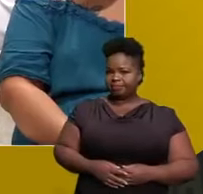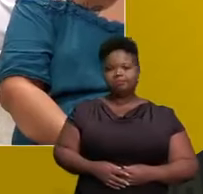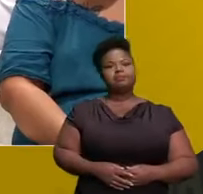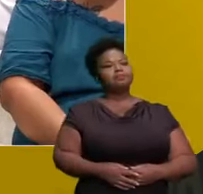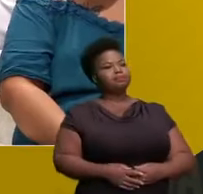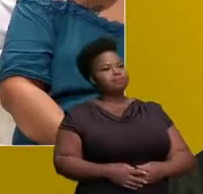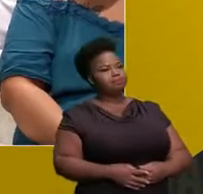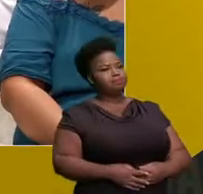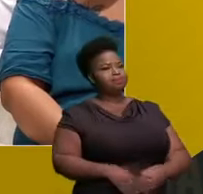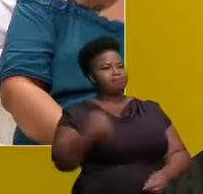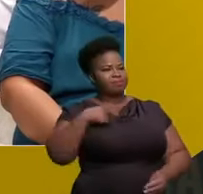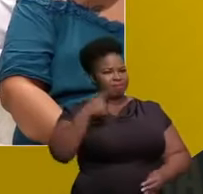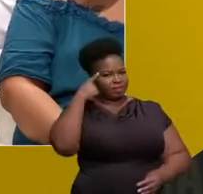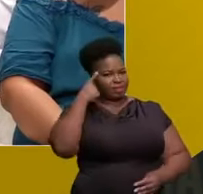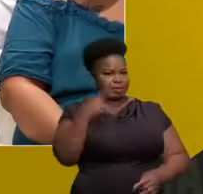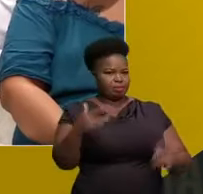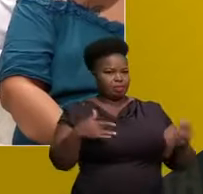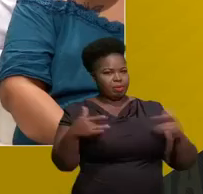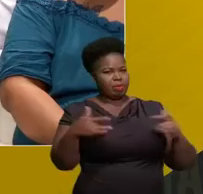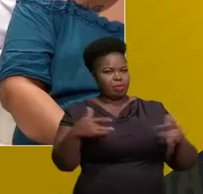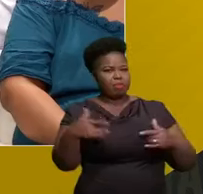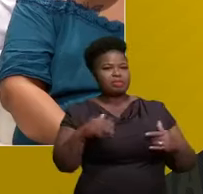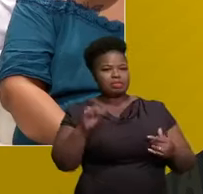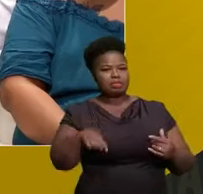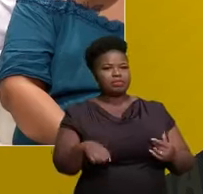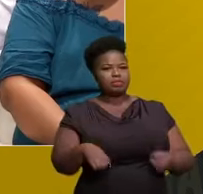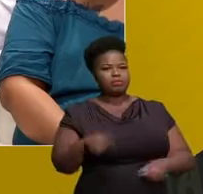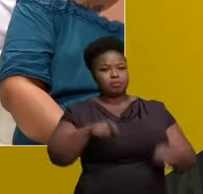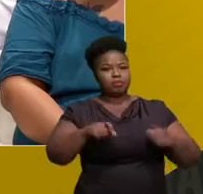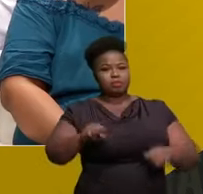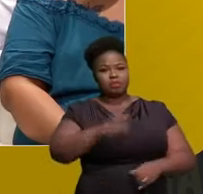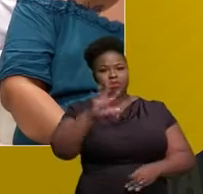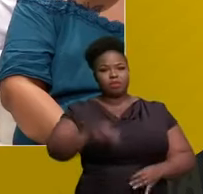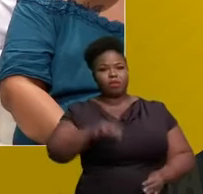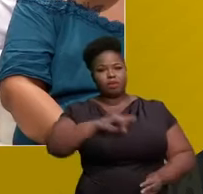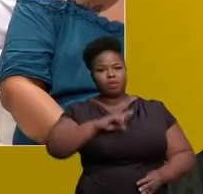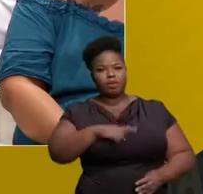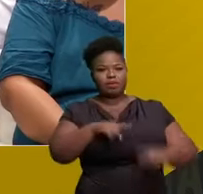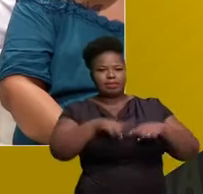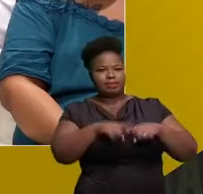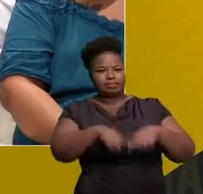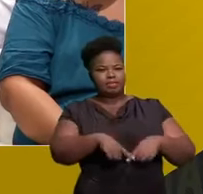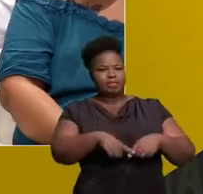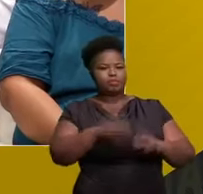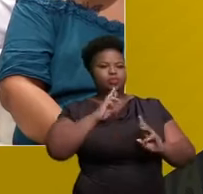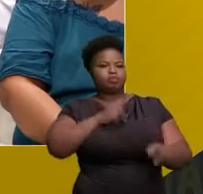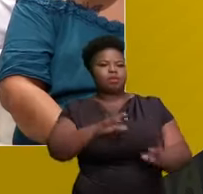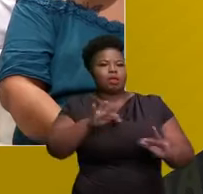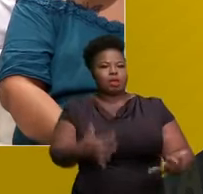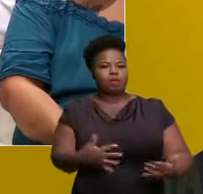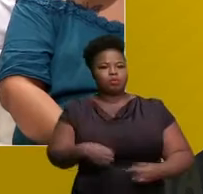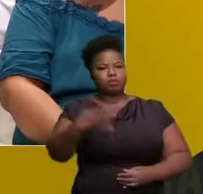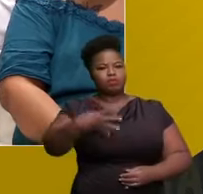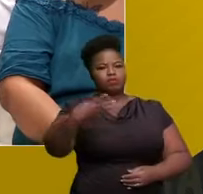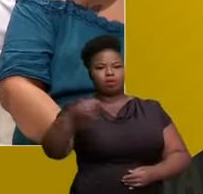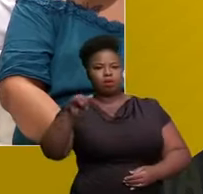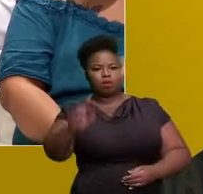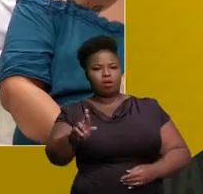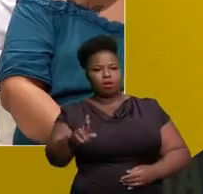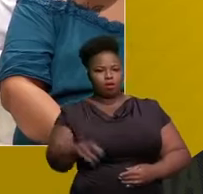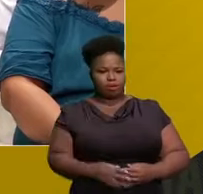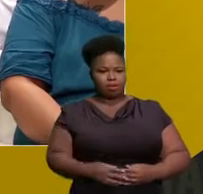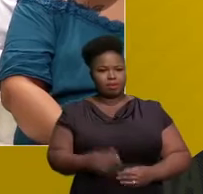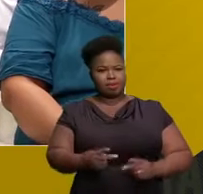Ngbonukuthi it is something to be of concern for our South Africans. Kakhulukazi, it depends ukuthi what our response is to this fourth industrial revolution era.